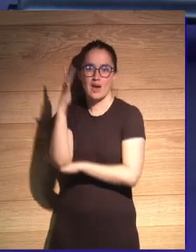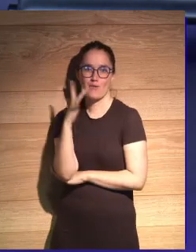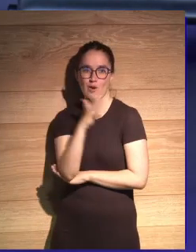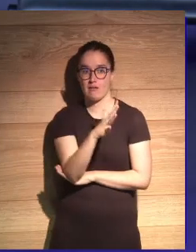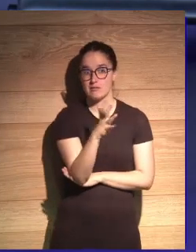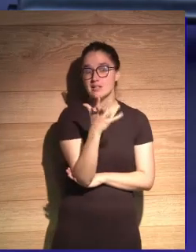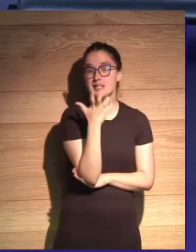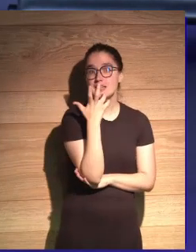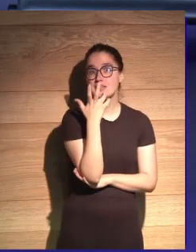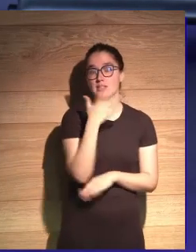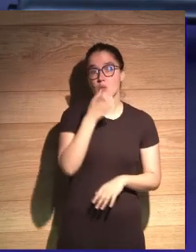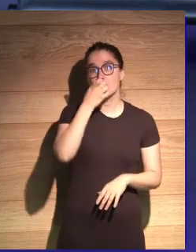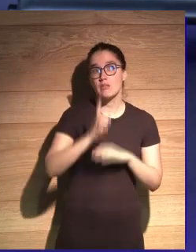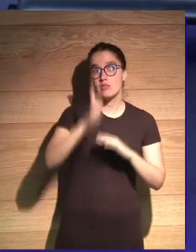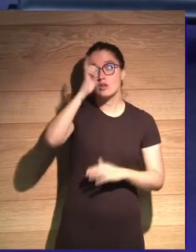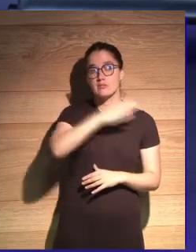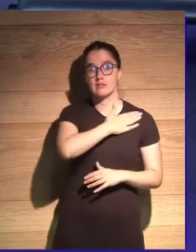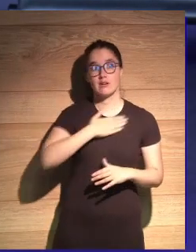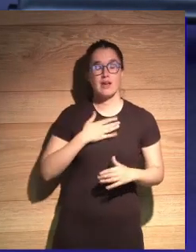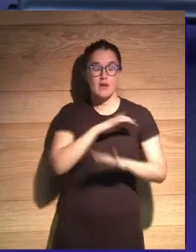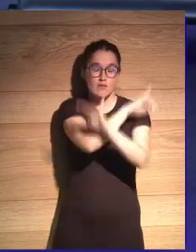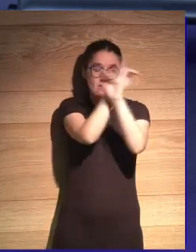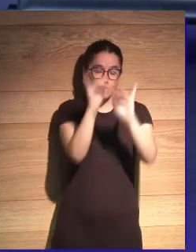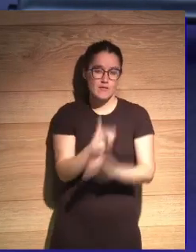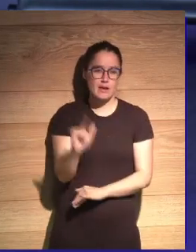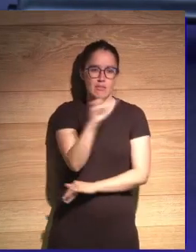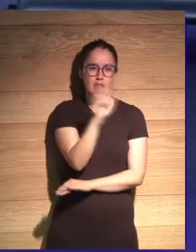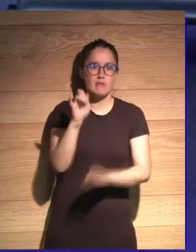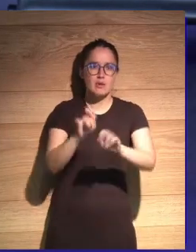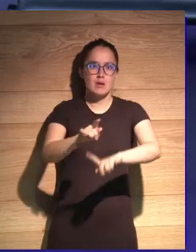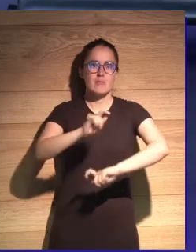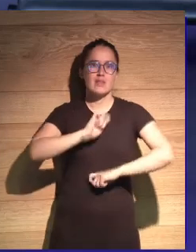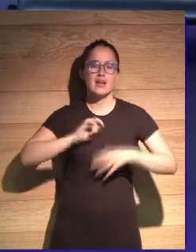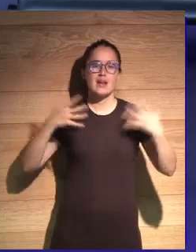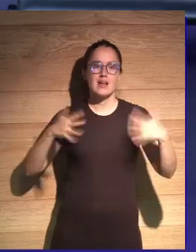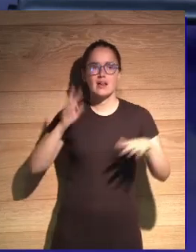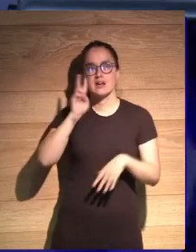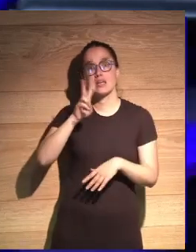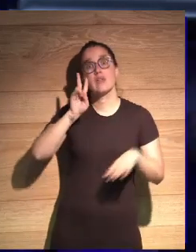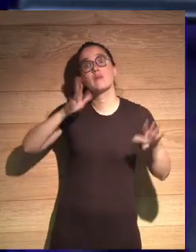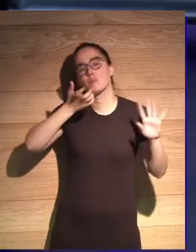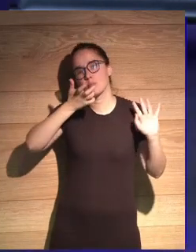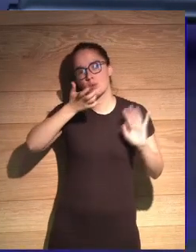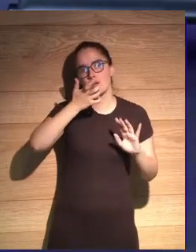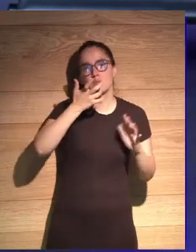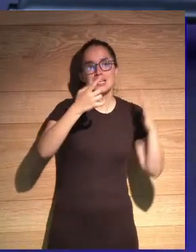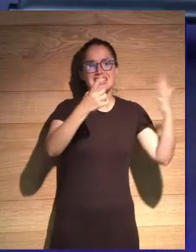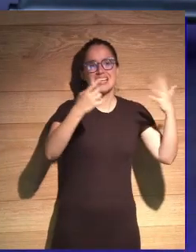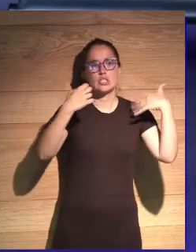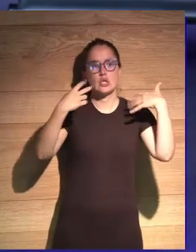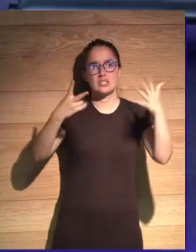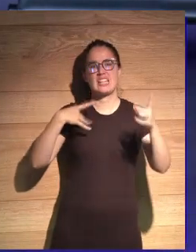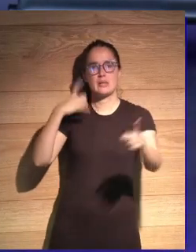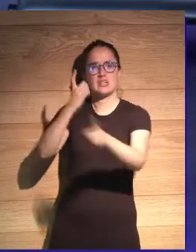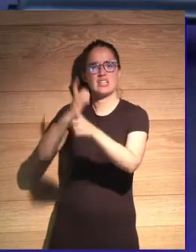my windows, and in front of my door some trees, and if God wants, He will give me the opportunity